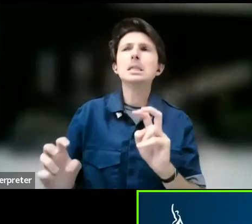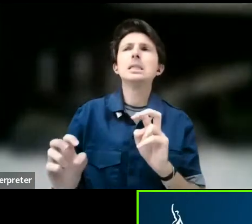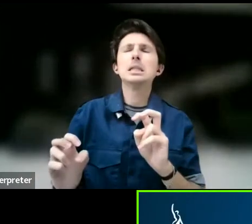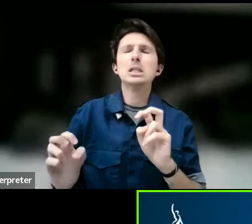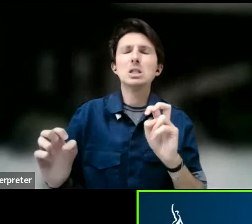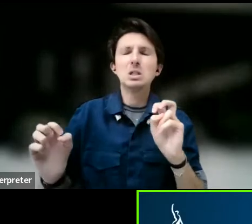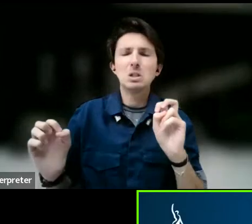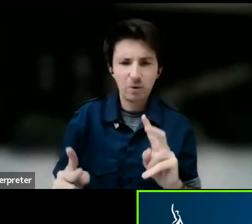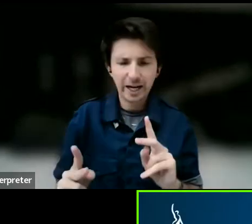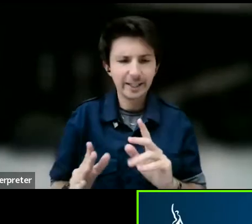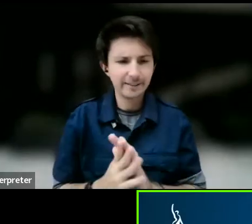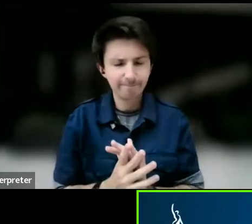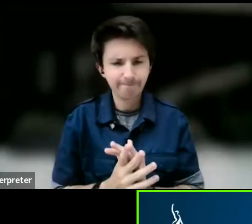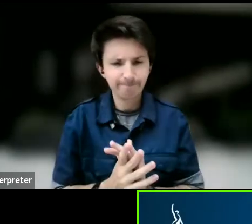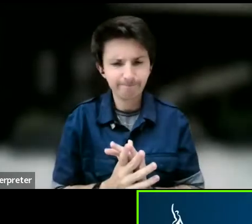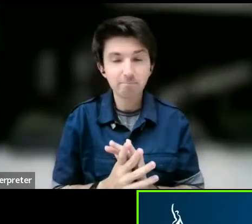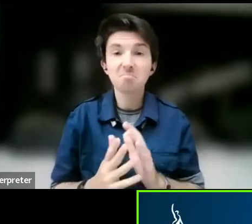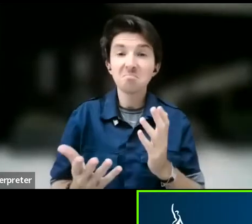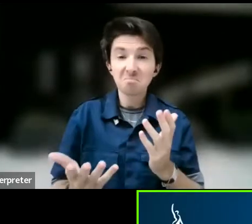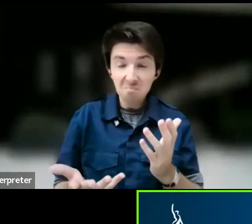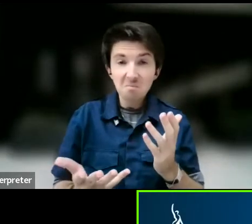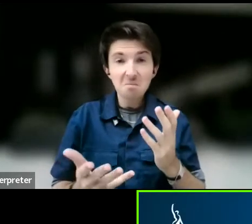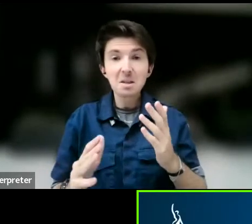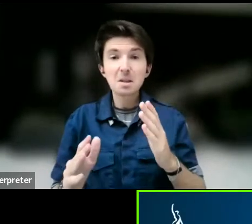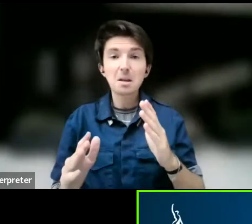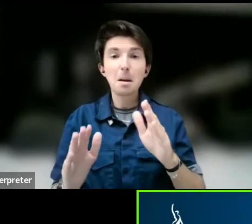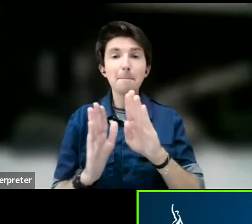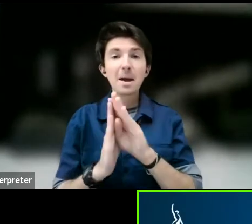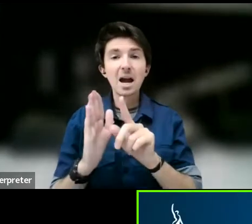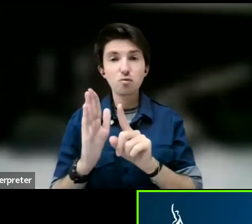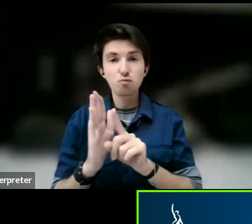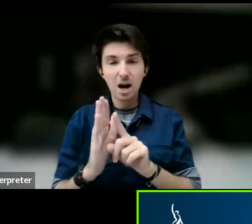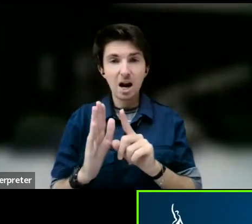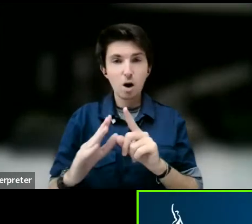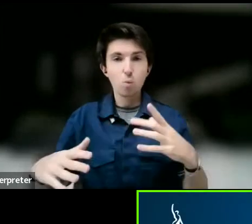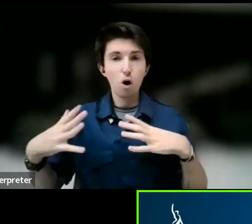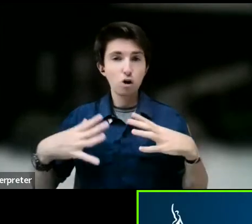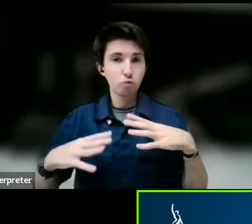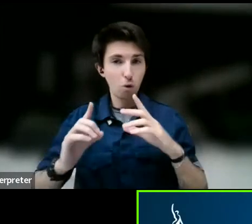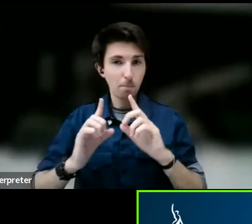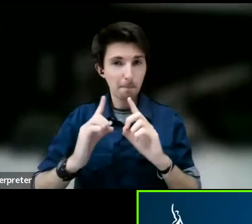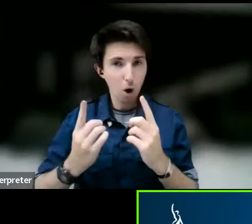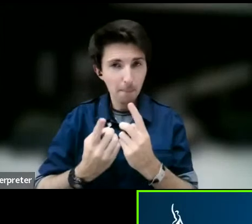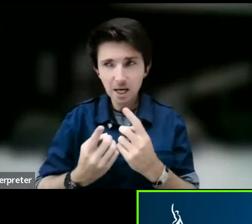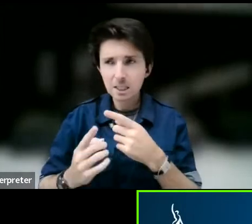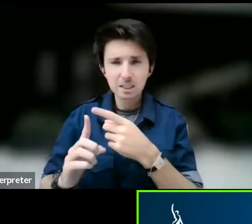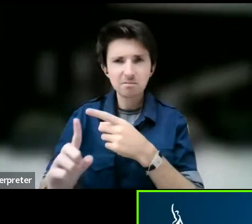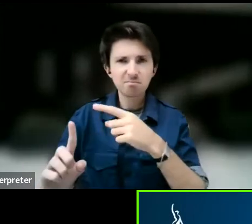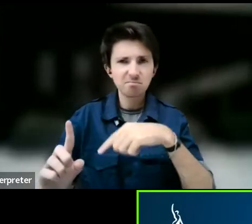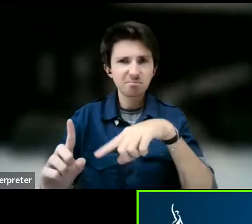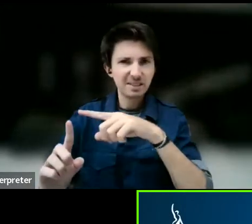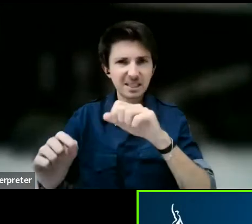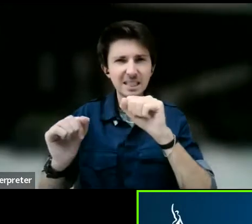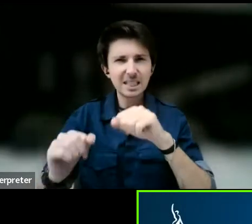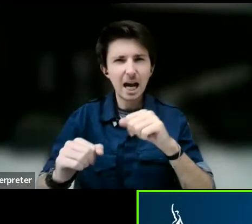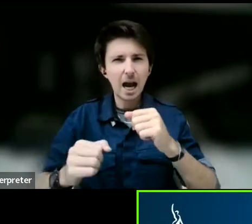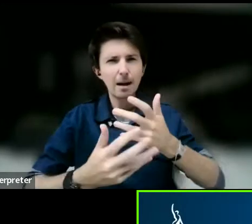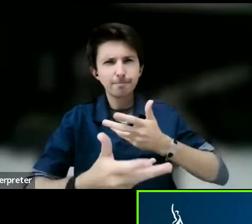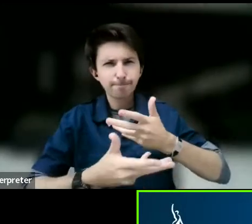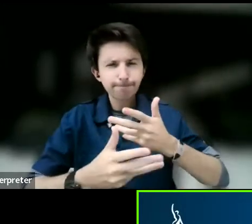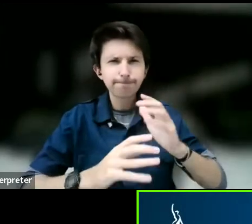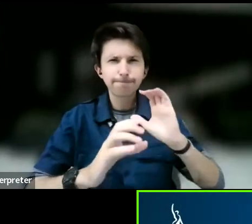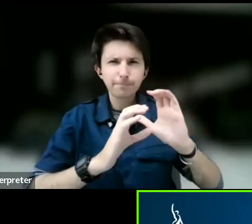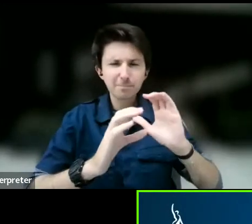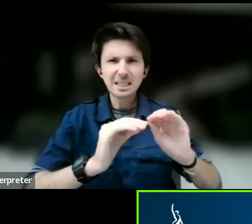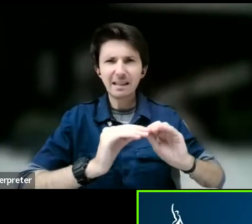background actors department can be proactive in assisting our members with. We can have that dialogue with